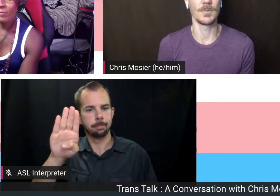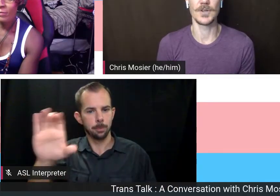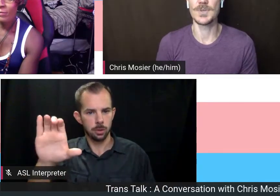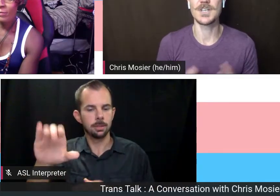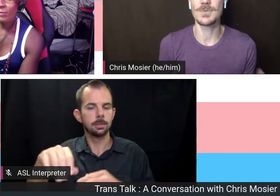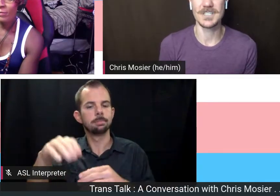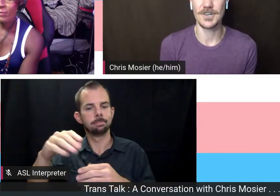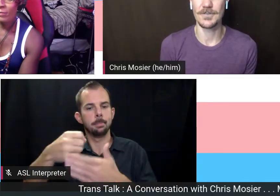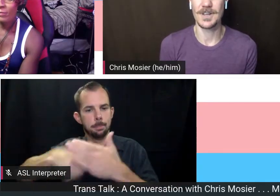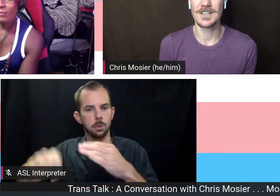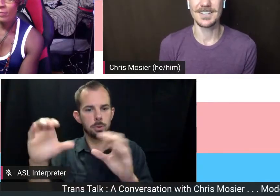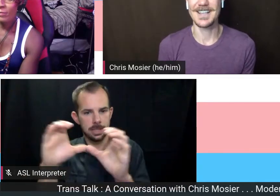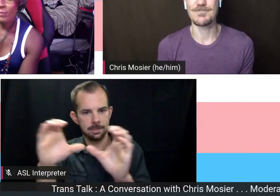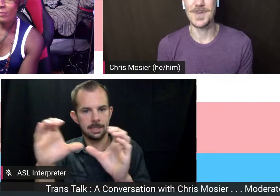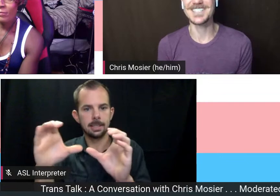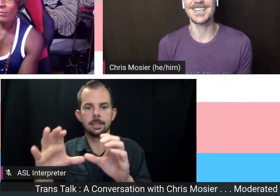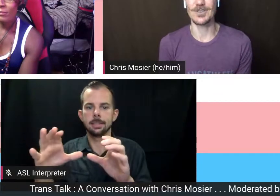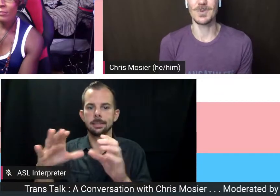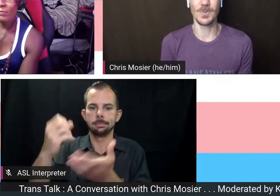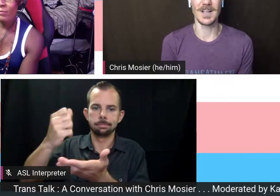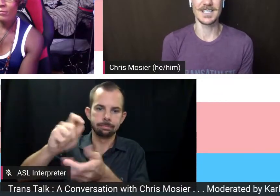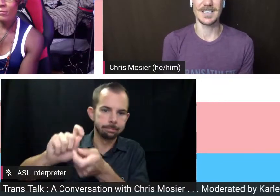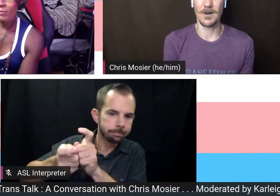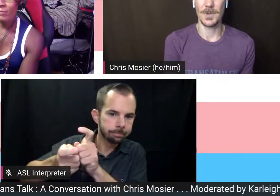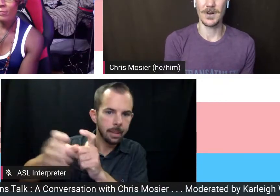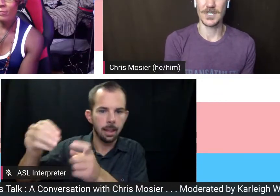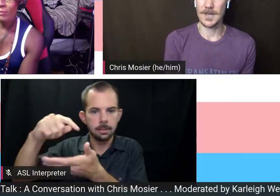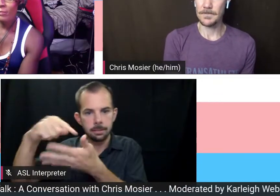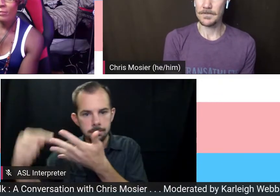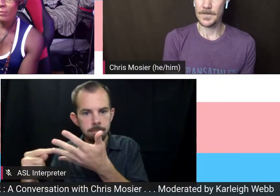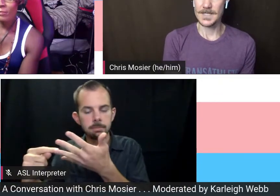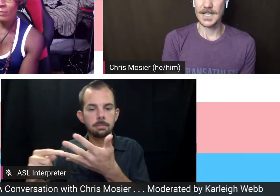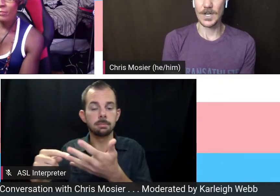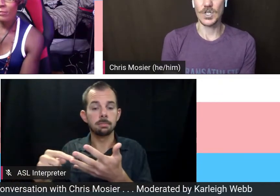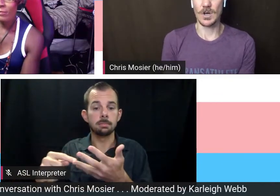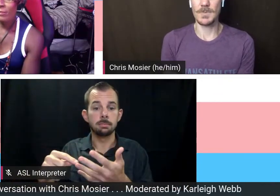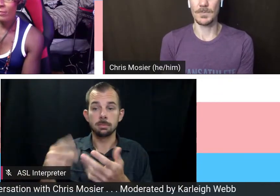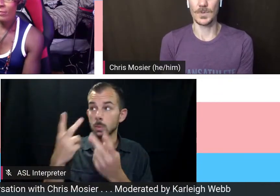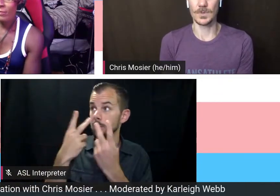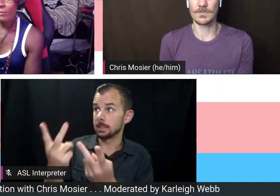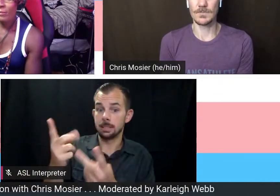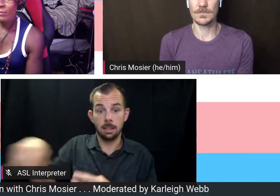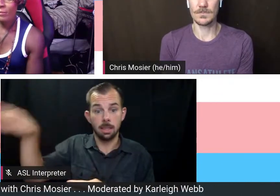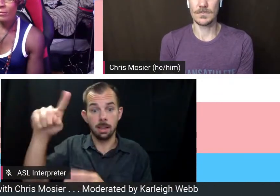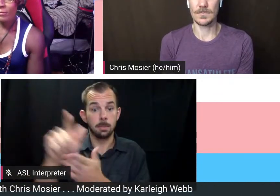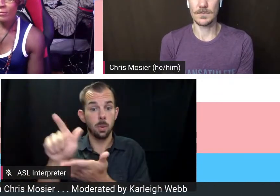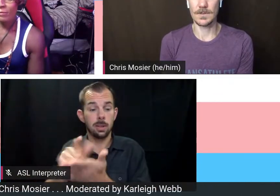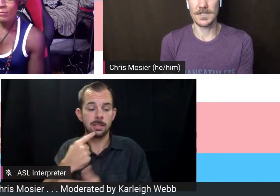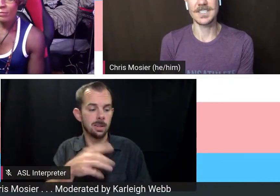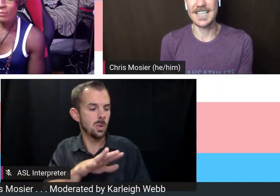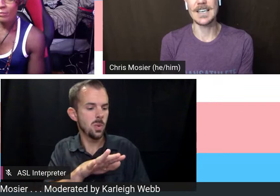be in public. We don't deserve the same basic human rights as our peers. And to see young people